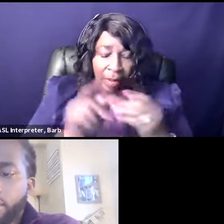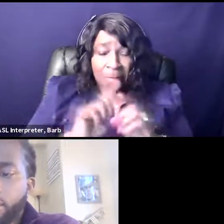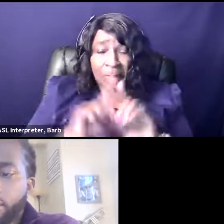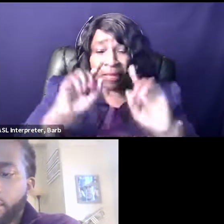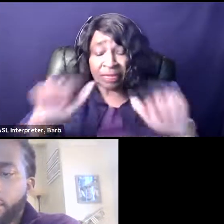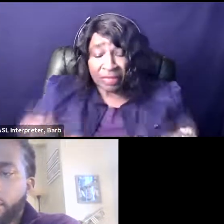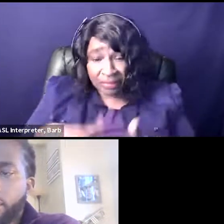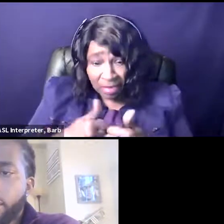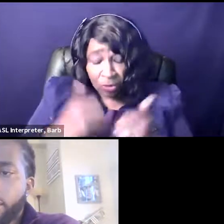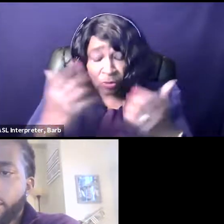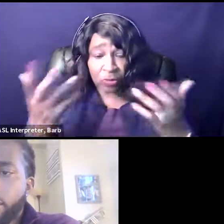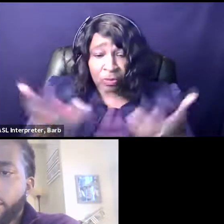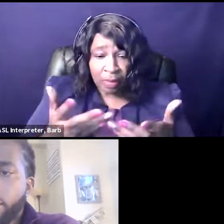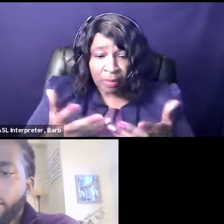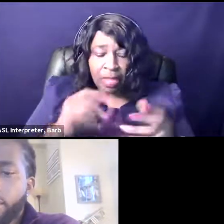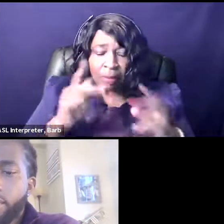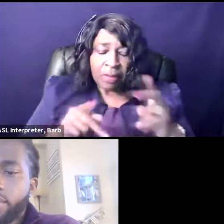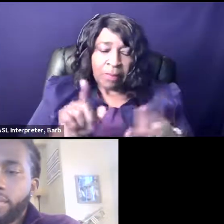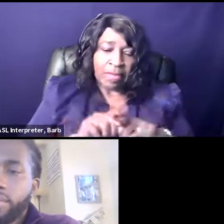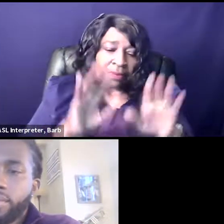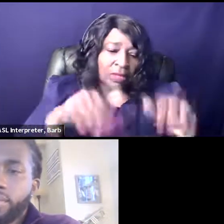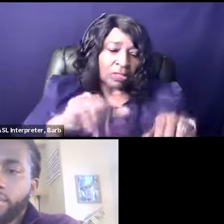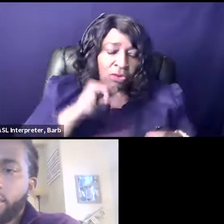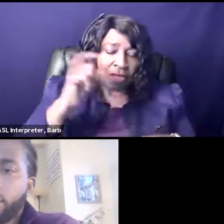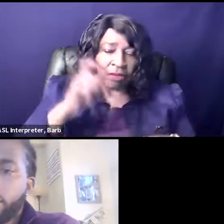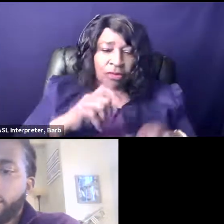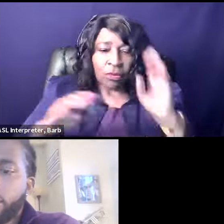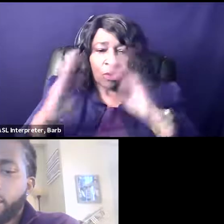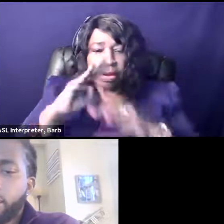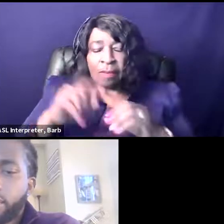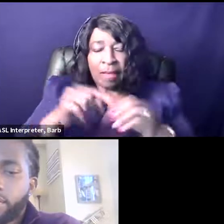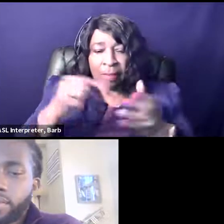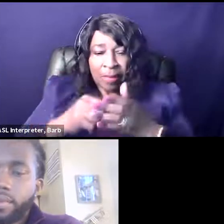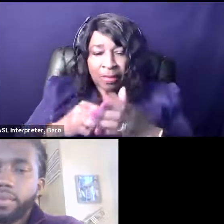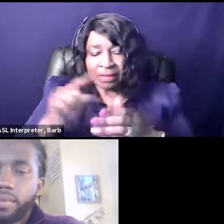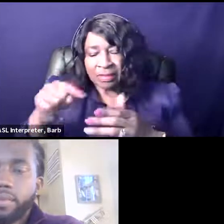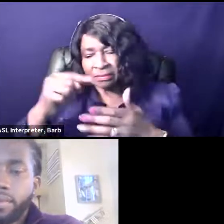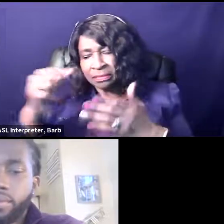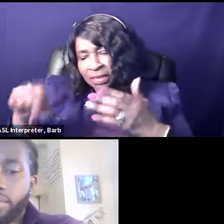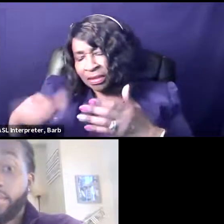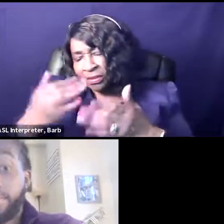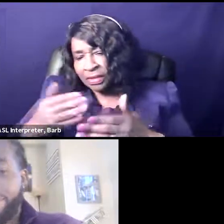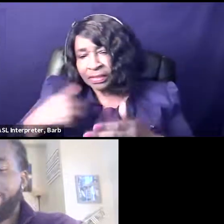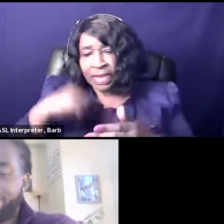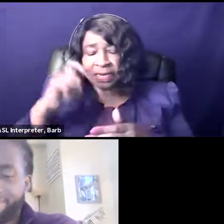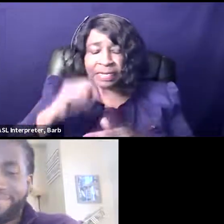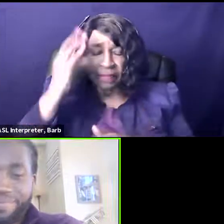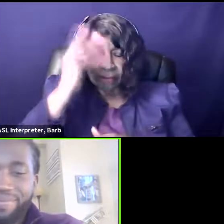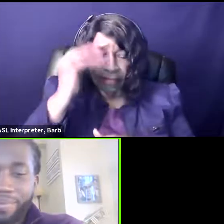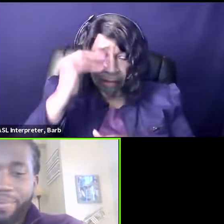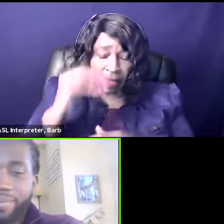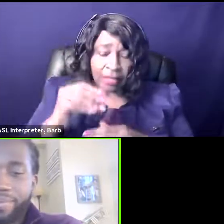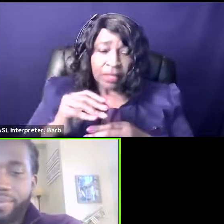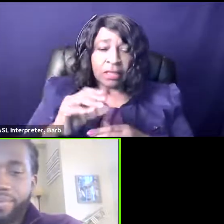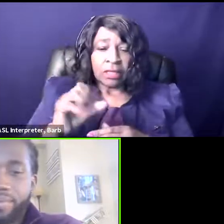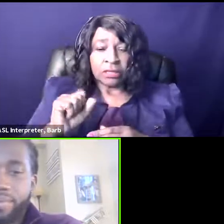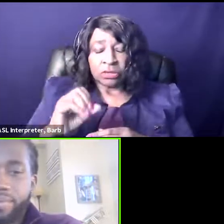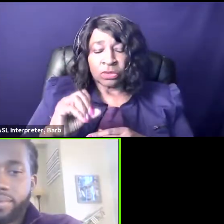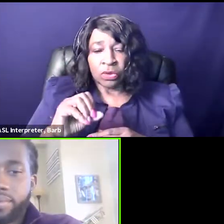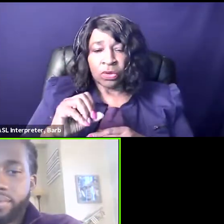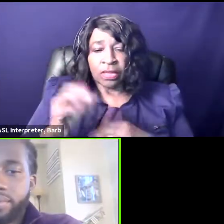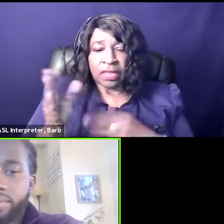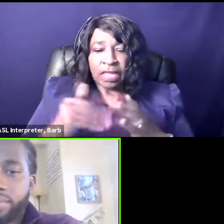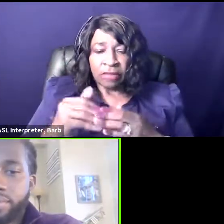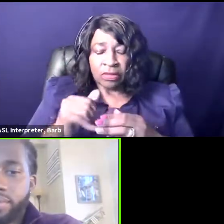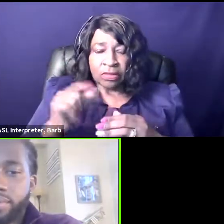people are like, oh, I don't have to worry about my bills right now. I got a whole bunch of other stuff I need to think about. Coronavirus, right? And so although there were